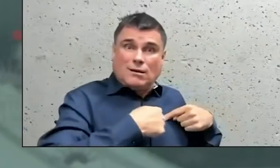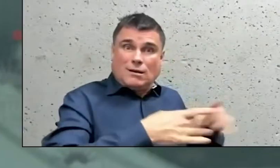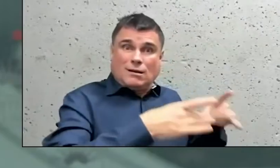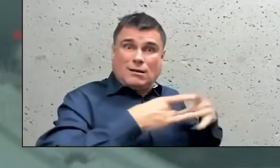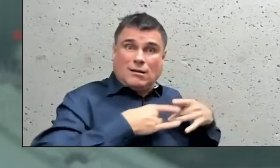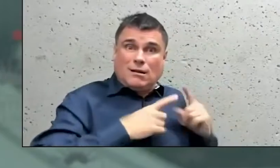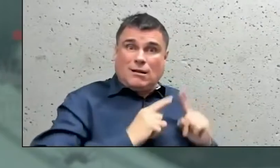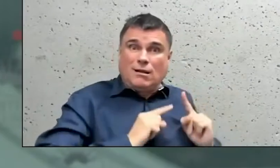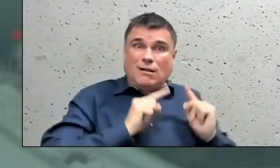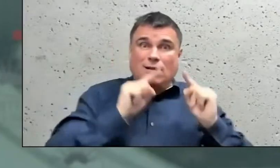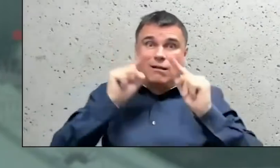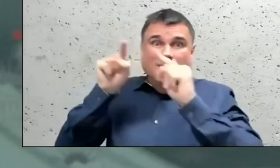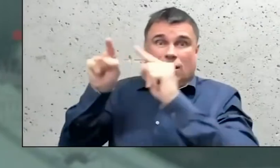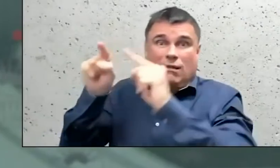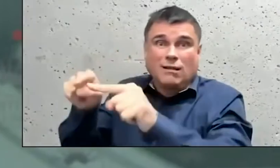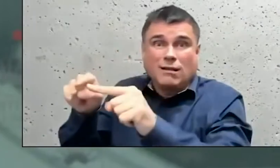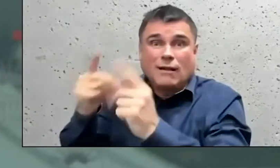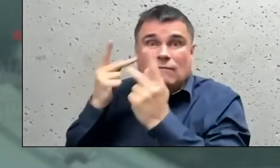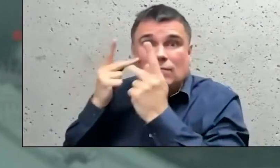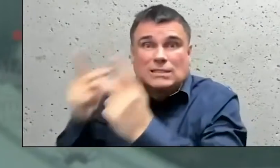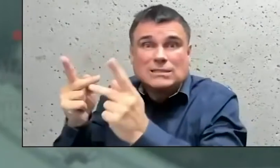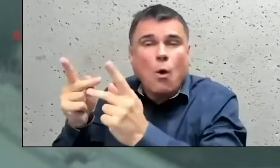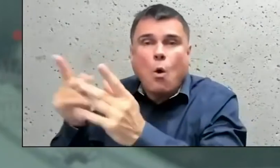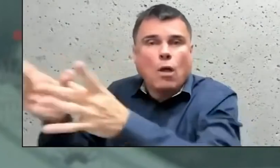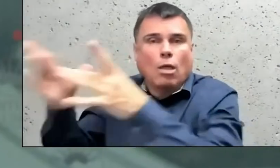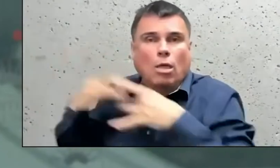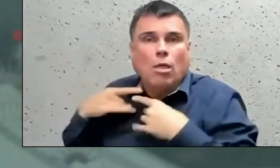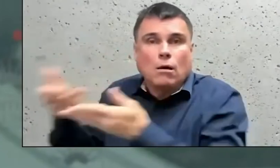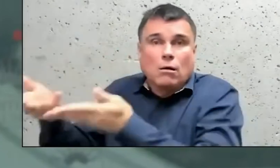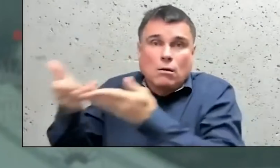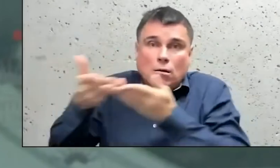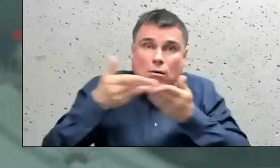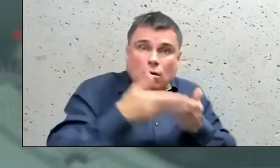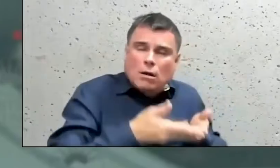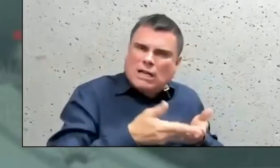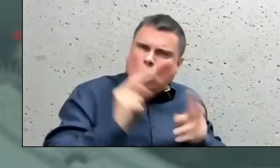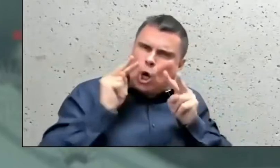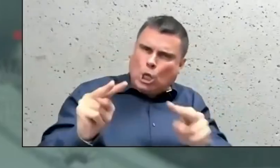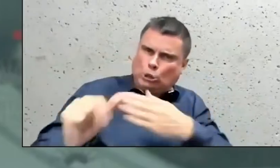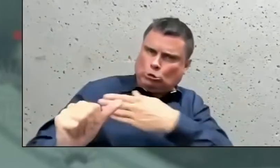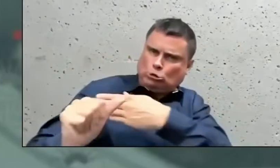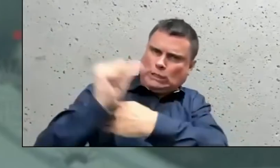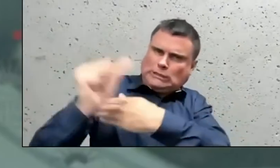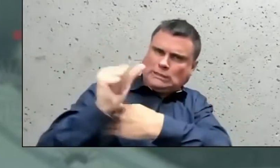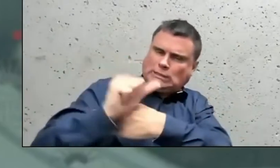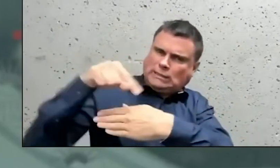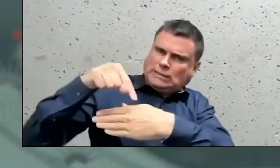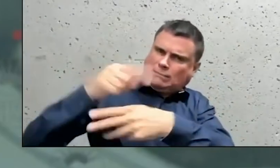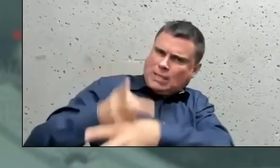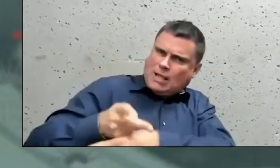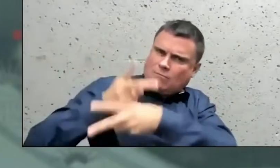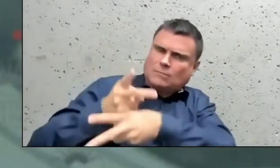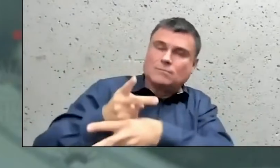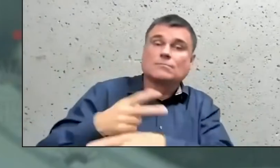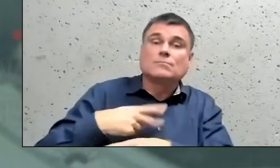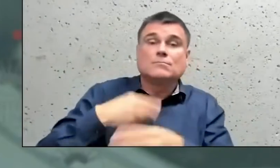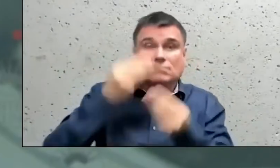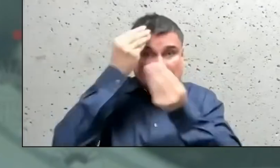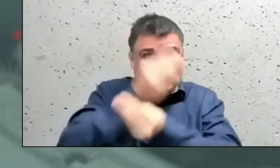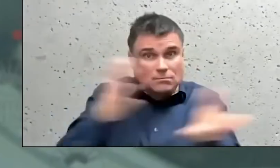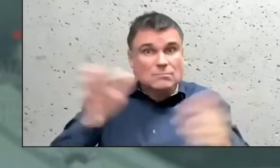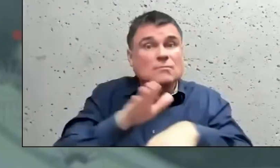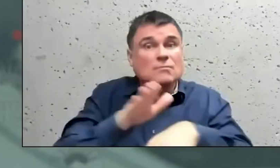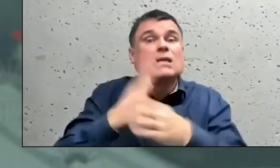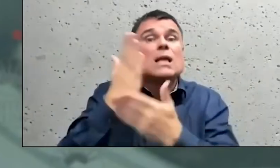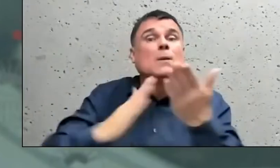that there are some communities right now that are dealing with very serious outbreaks of this virus still, particularly in the